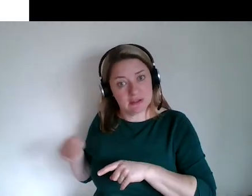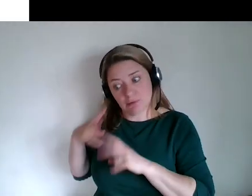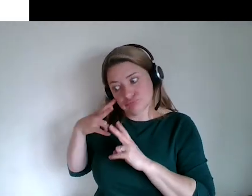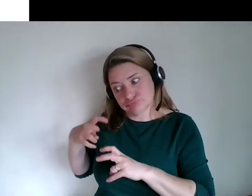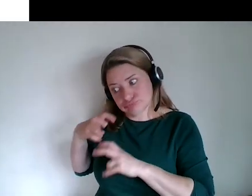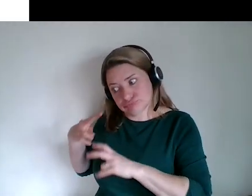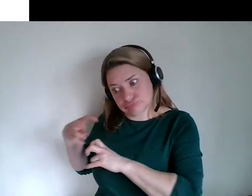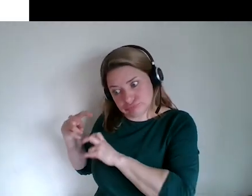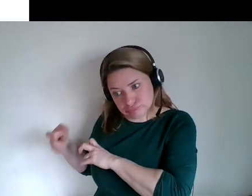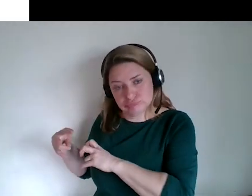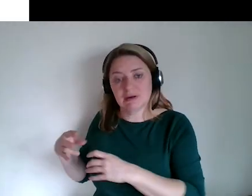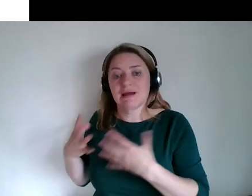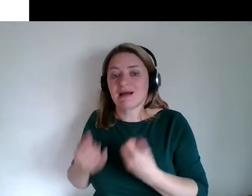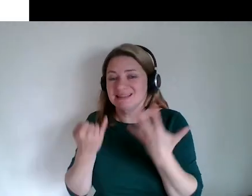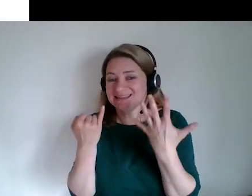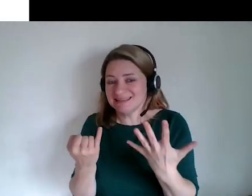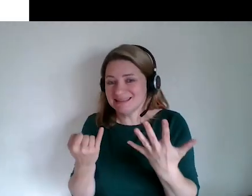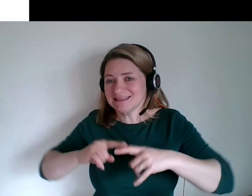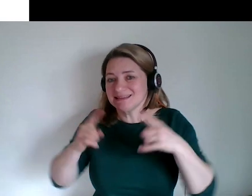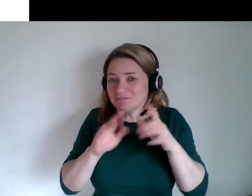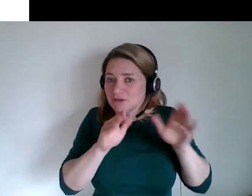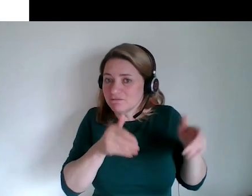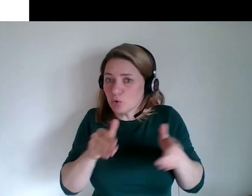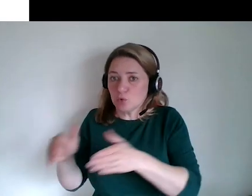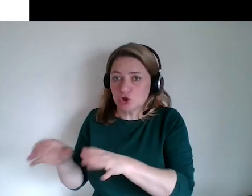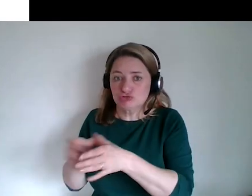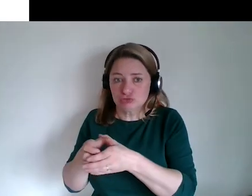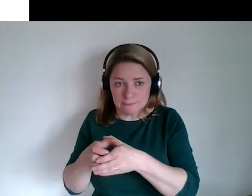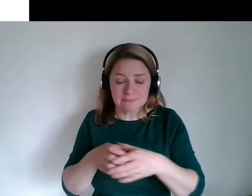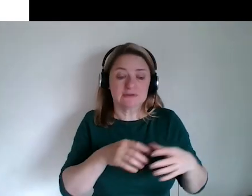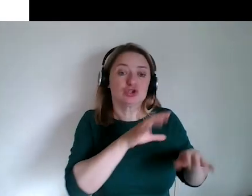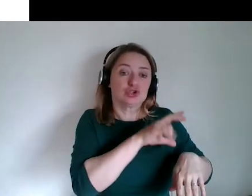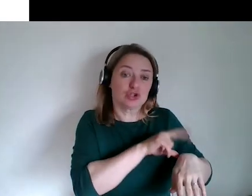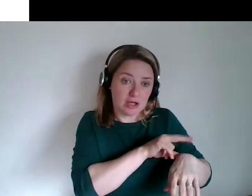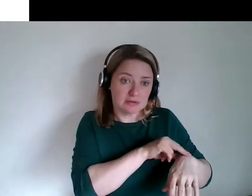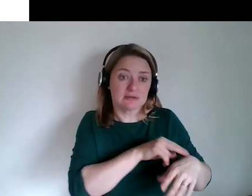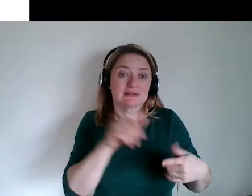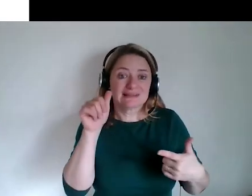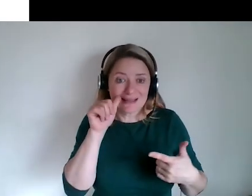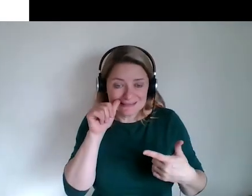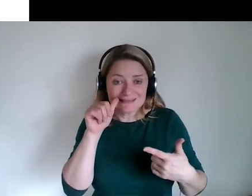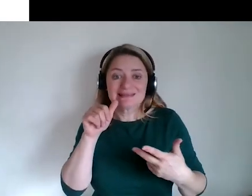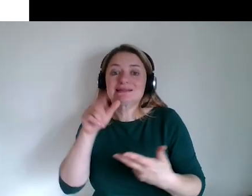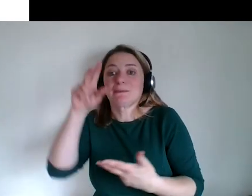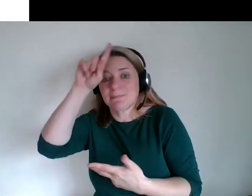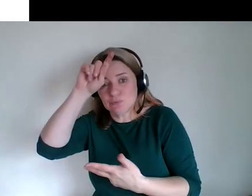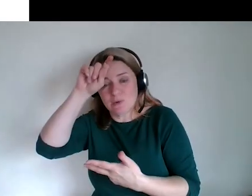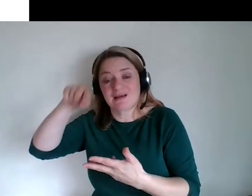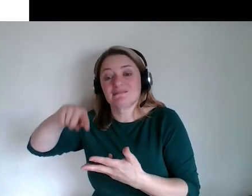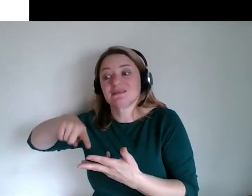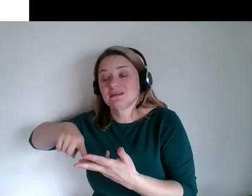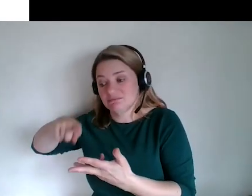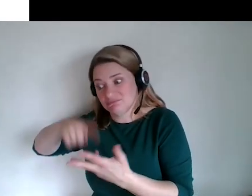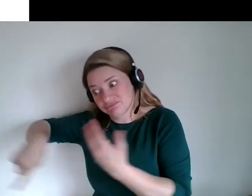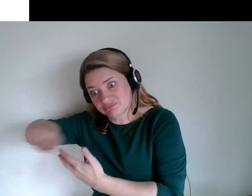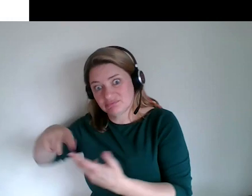And we carried out 6 focus groups with doctors, dentists, nurses, midwives, and allied health